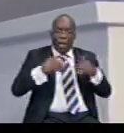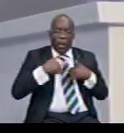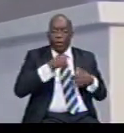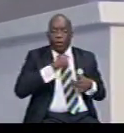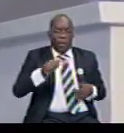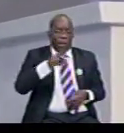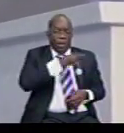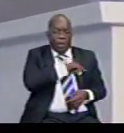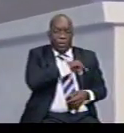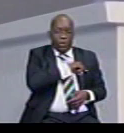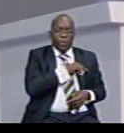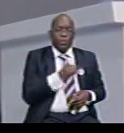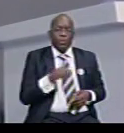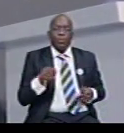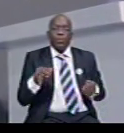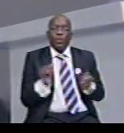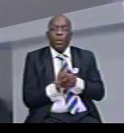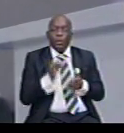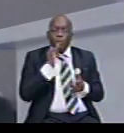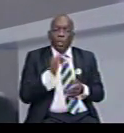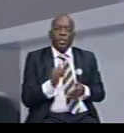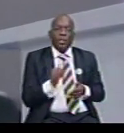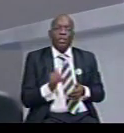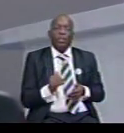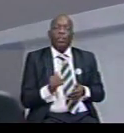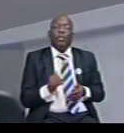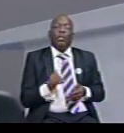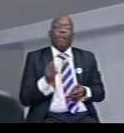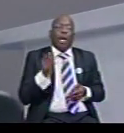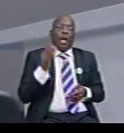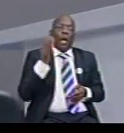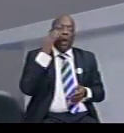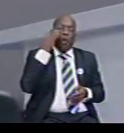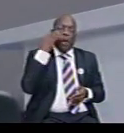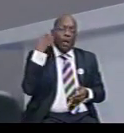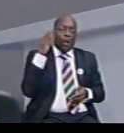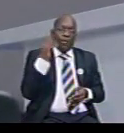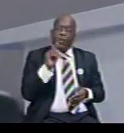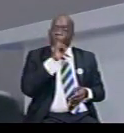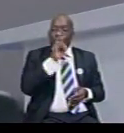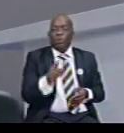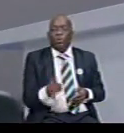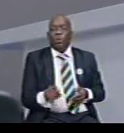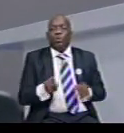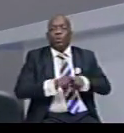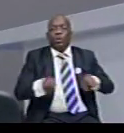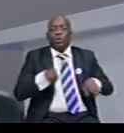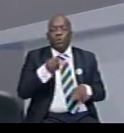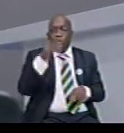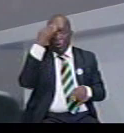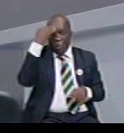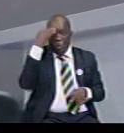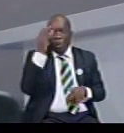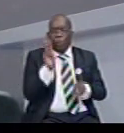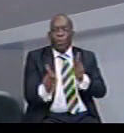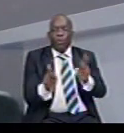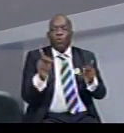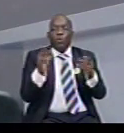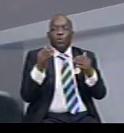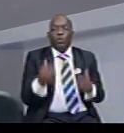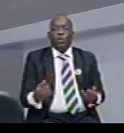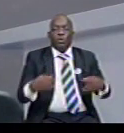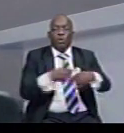is sensitive, responding to the truth. But you know, people today, telling a lie,